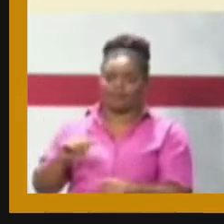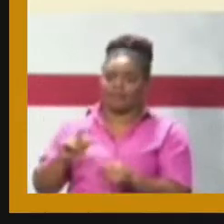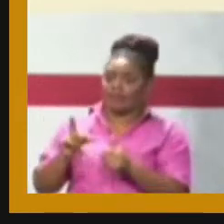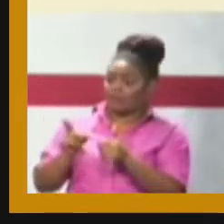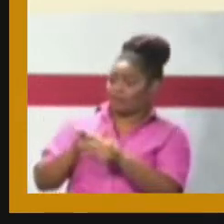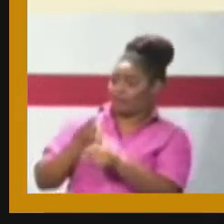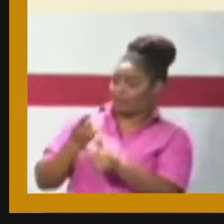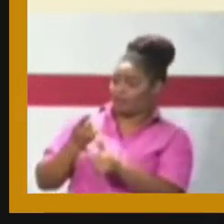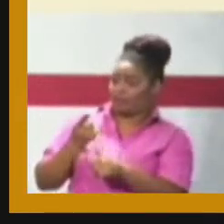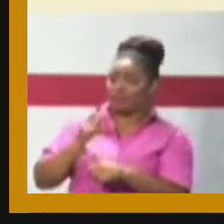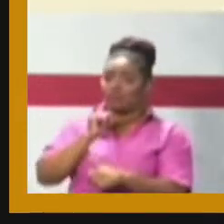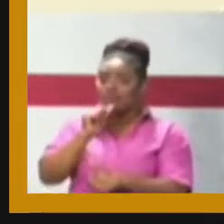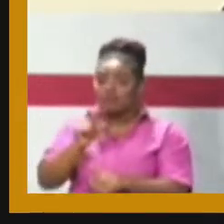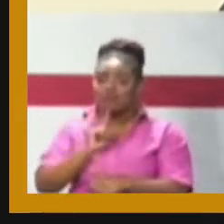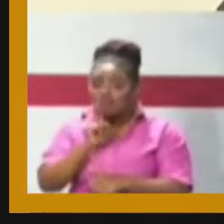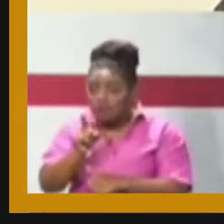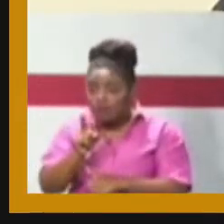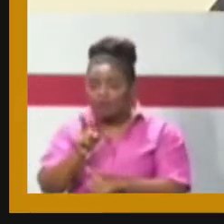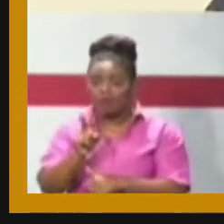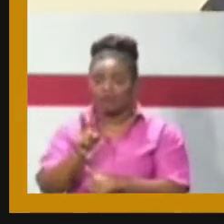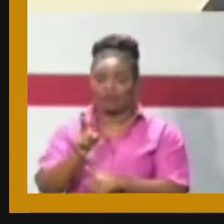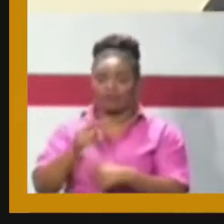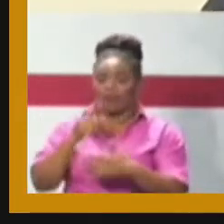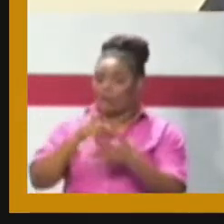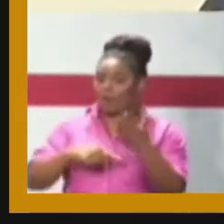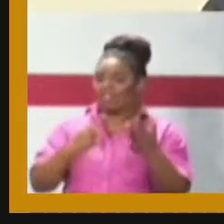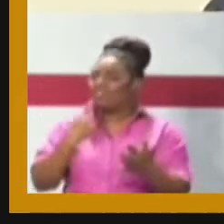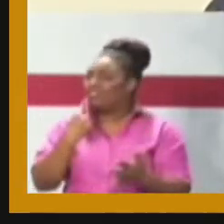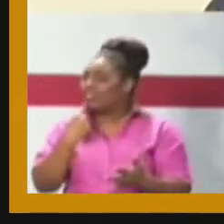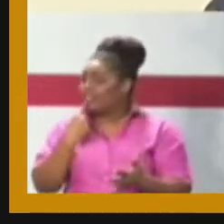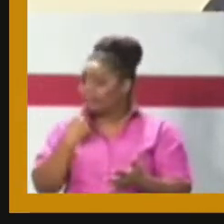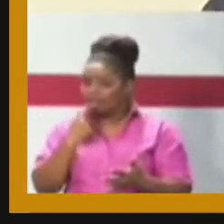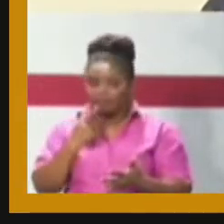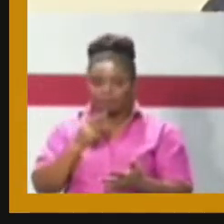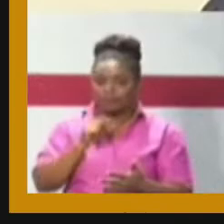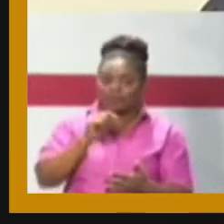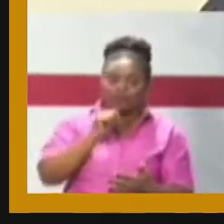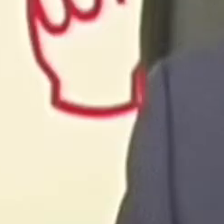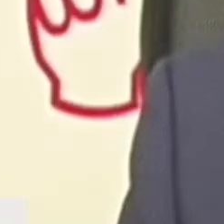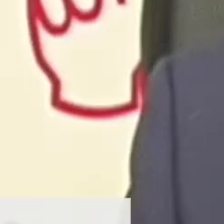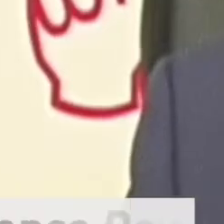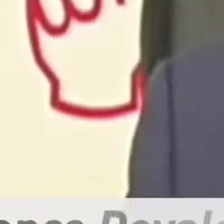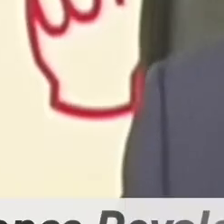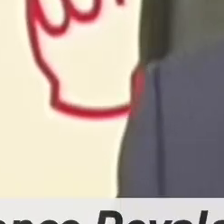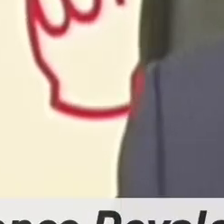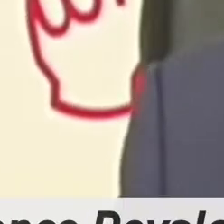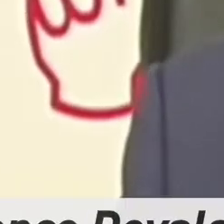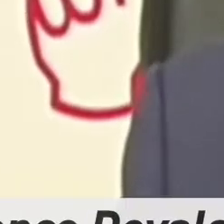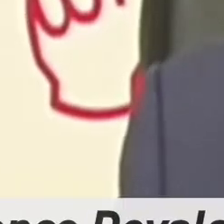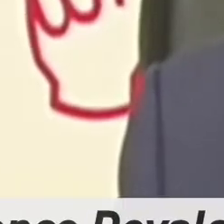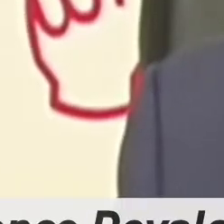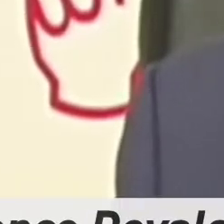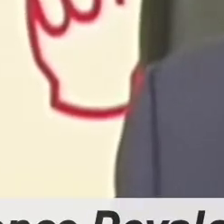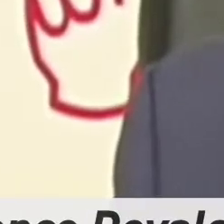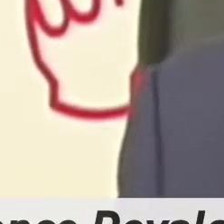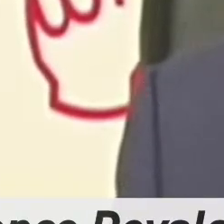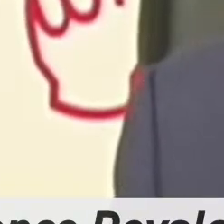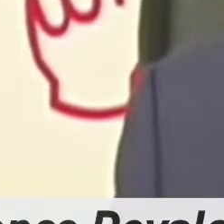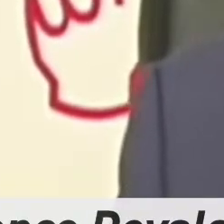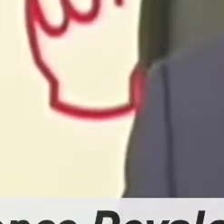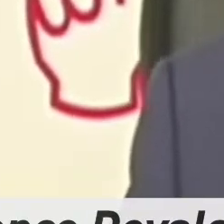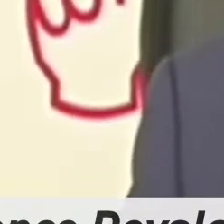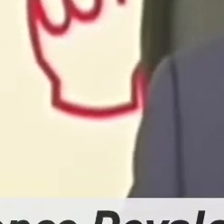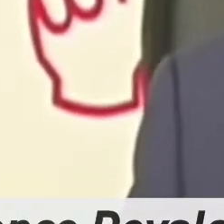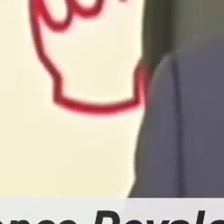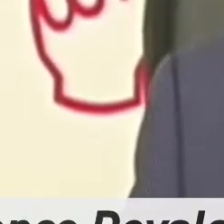come out publicly to dispute Minaj's tweet, an unfortunate reality of our times. And unfortunately, we wasted so much